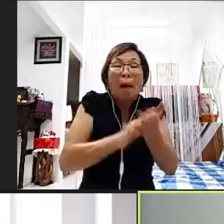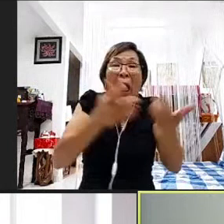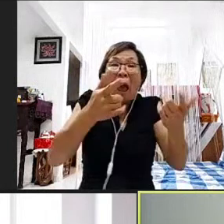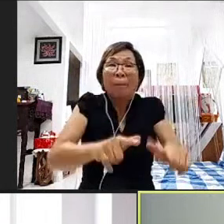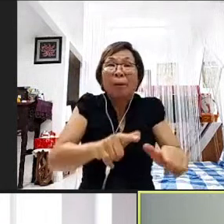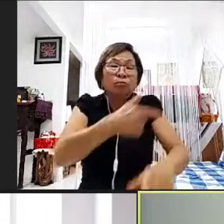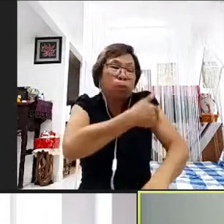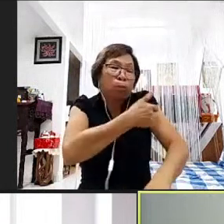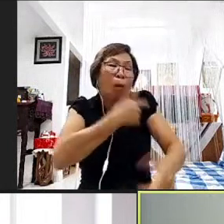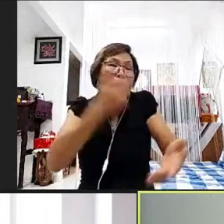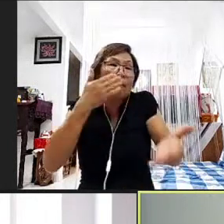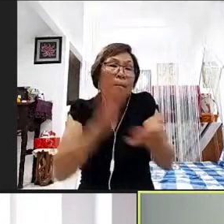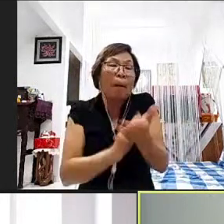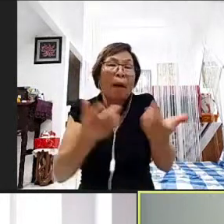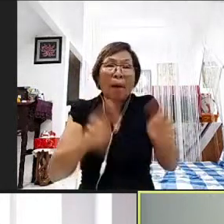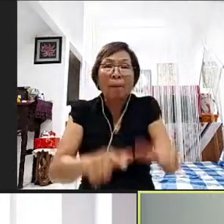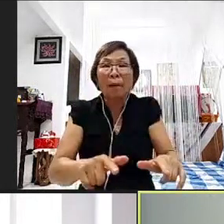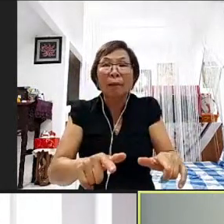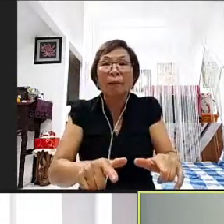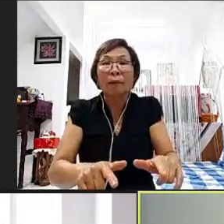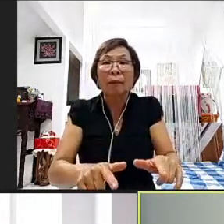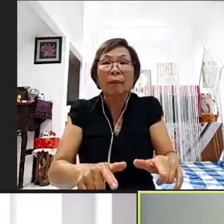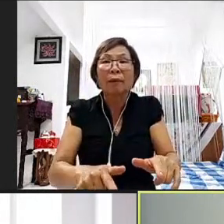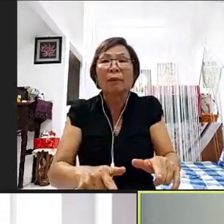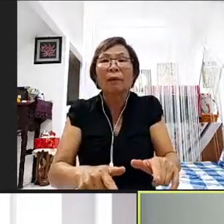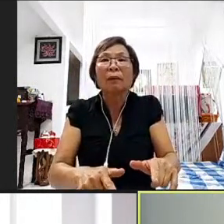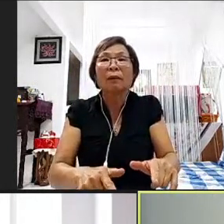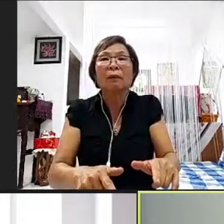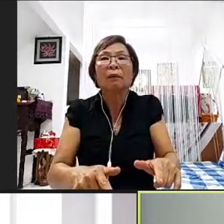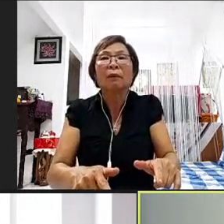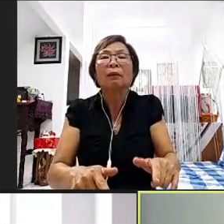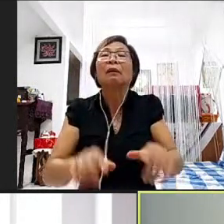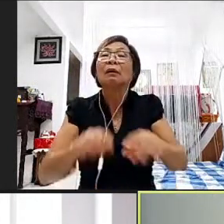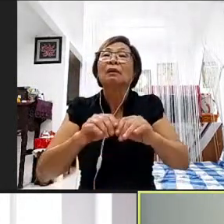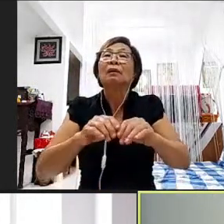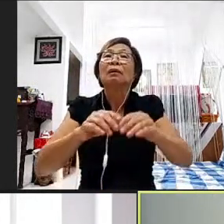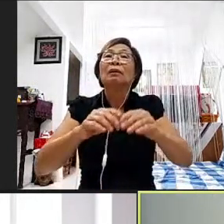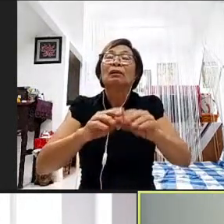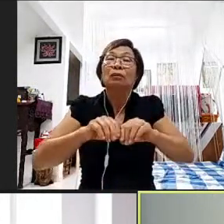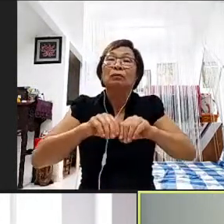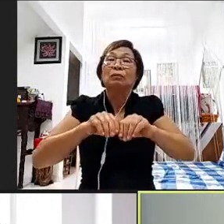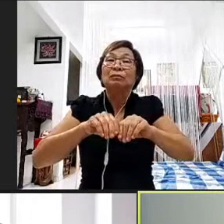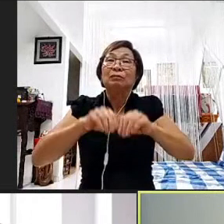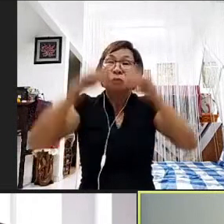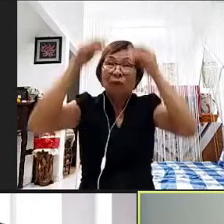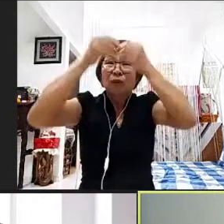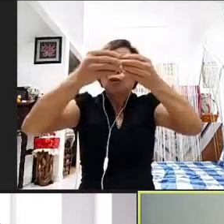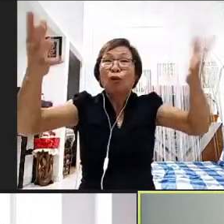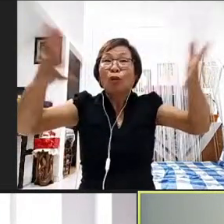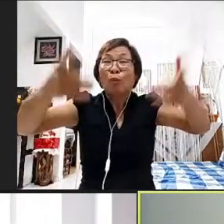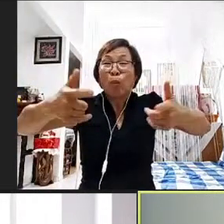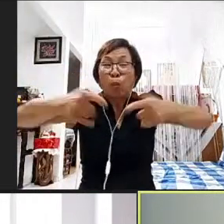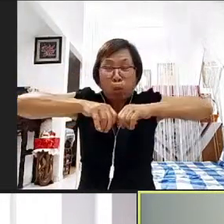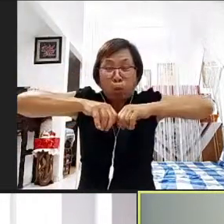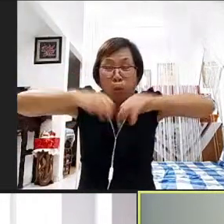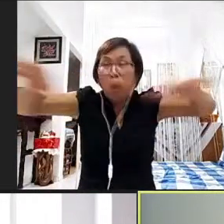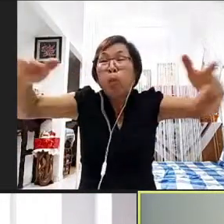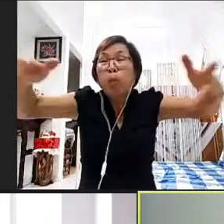know, nothing gets hidden nowadays. The news is so fast. So they are even more